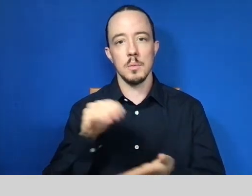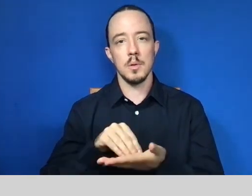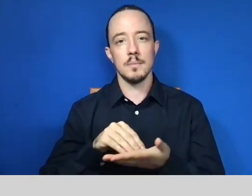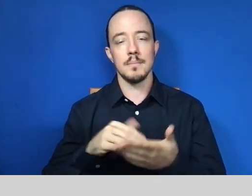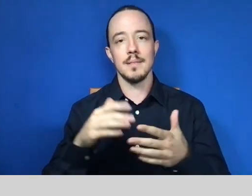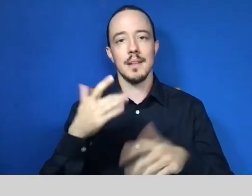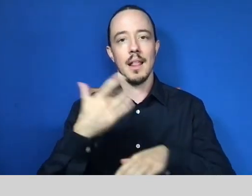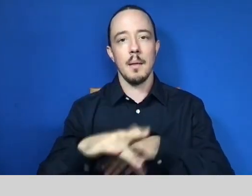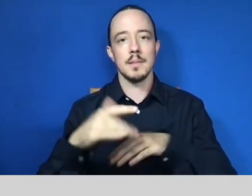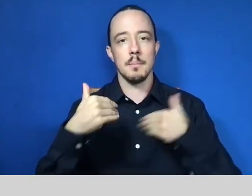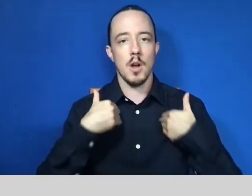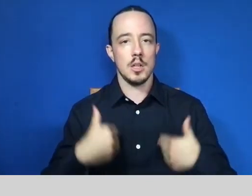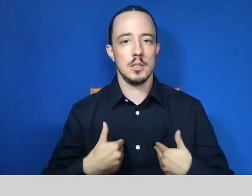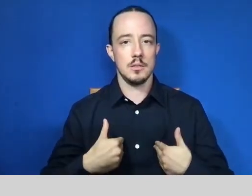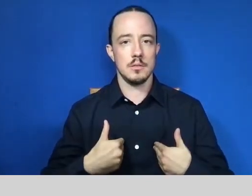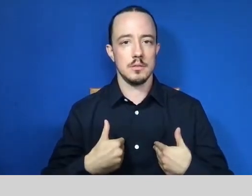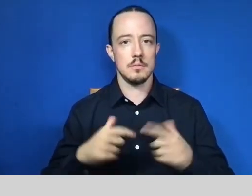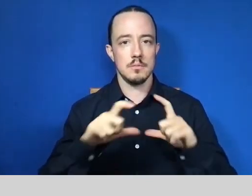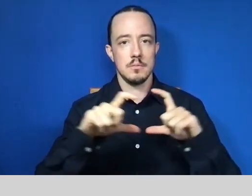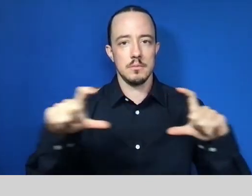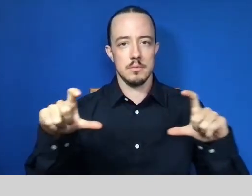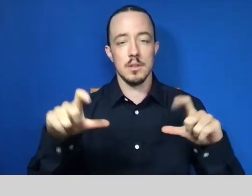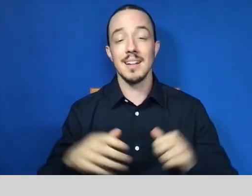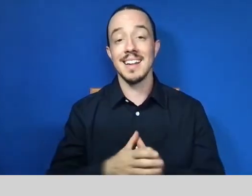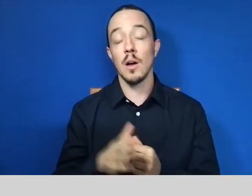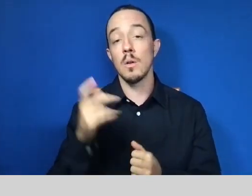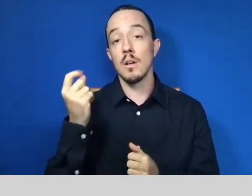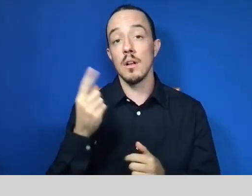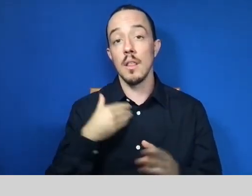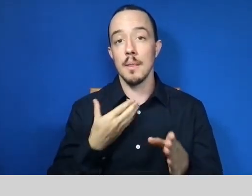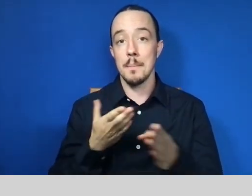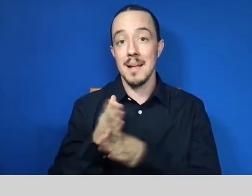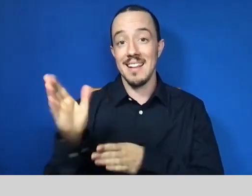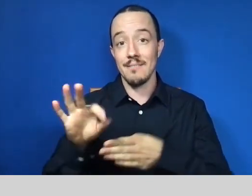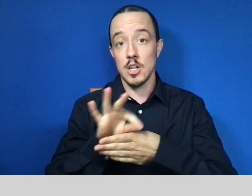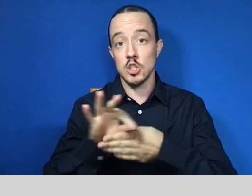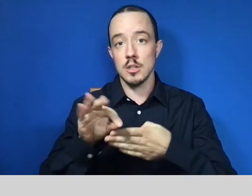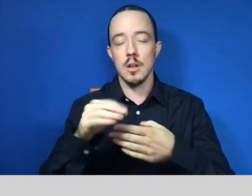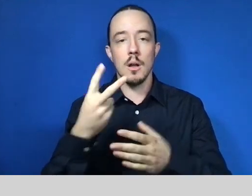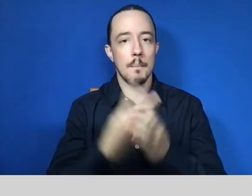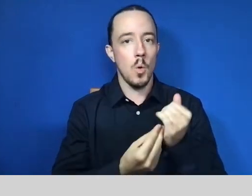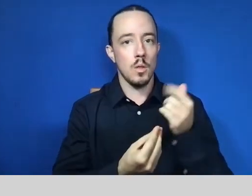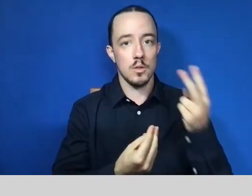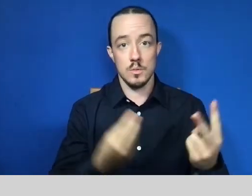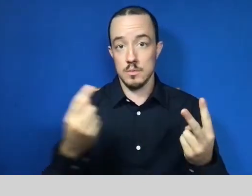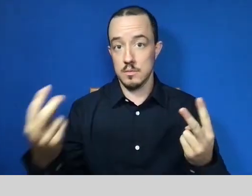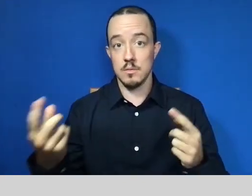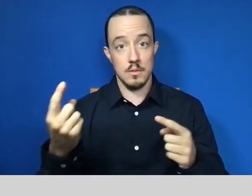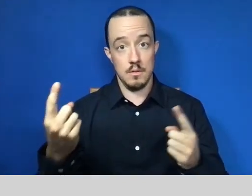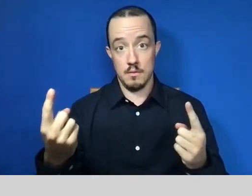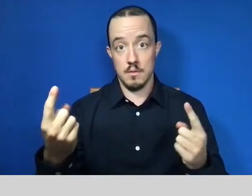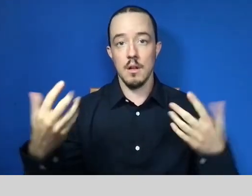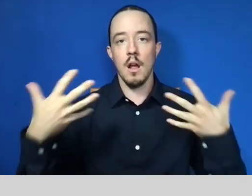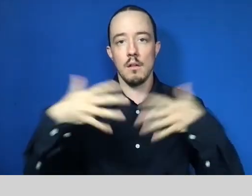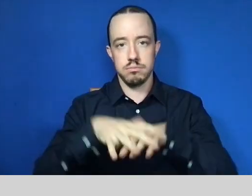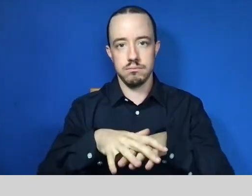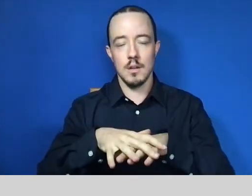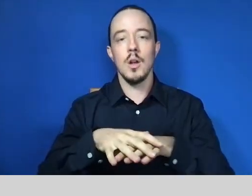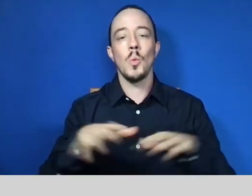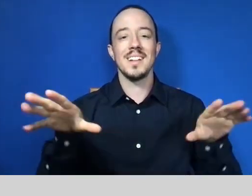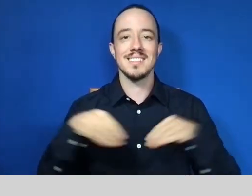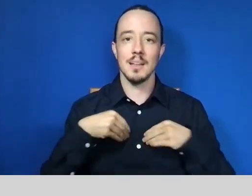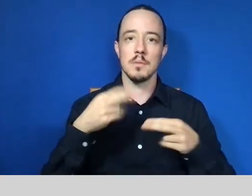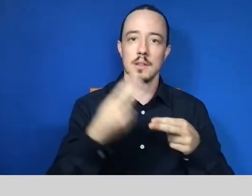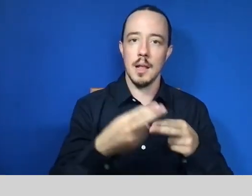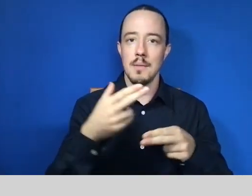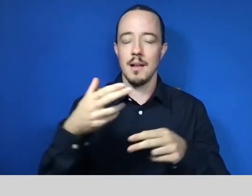body. In the main function, we combine those two functions. We accept the name and path